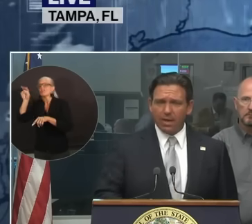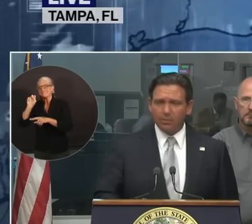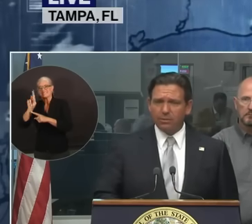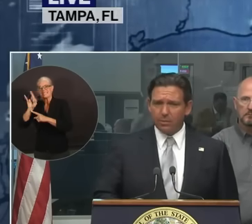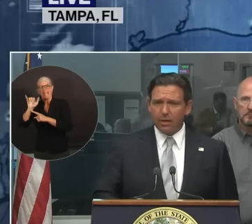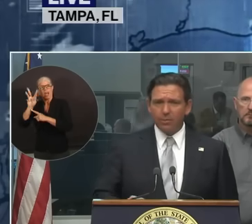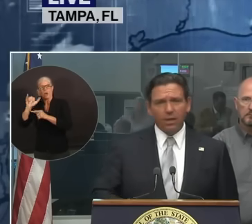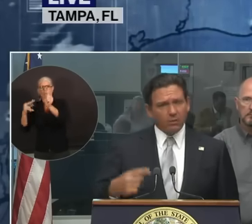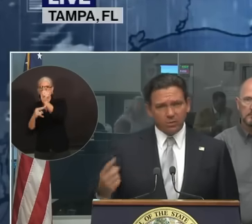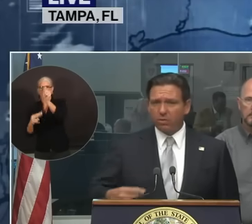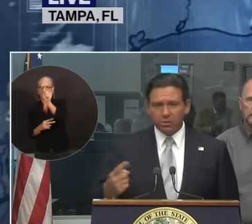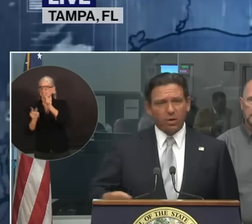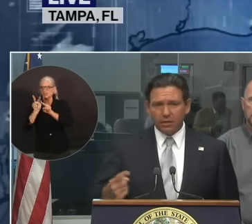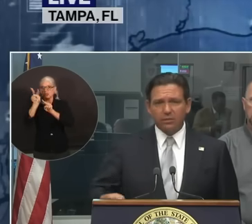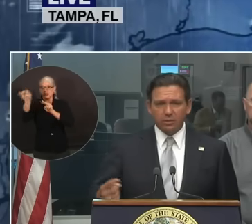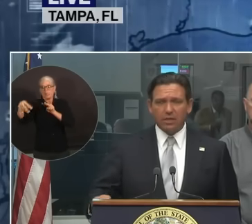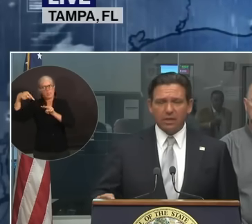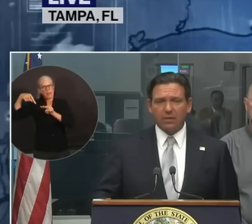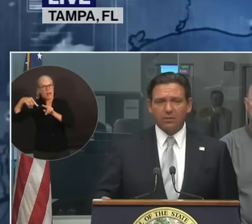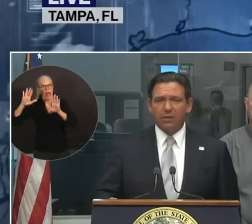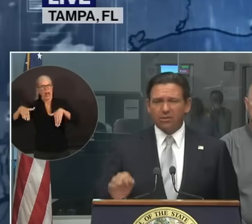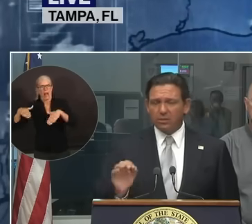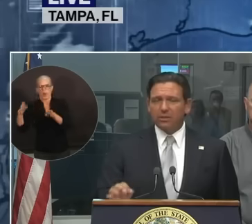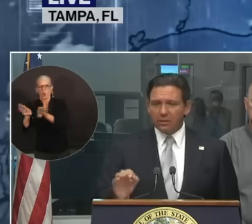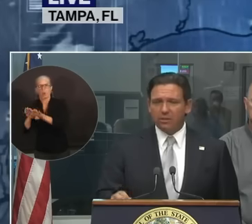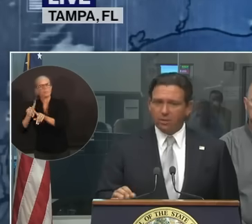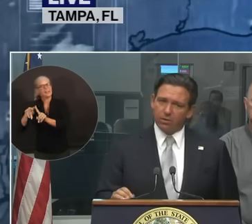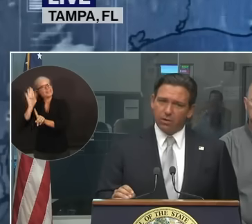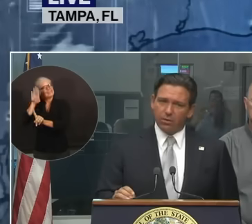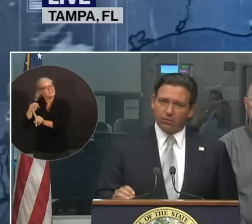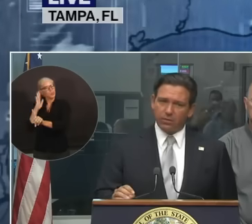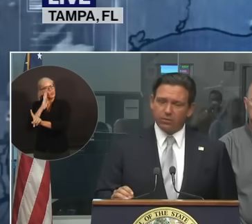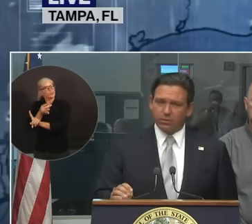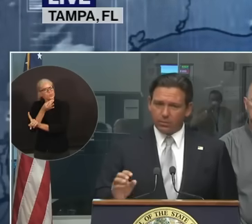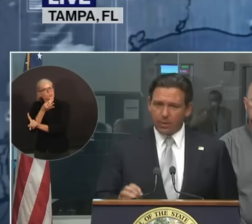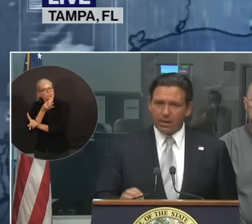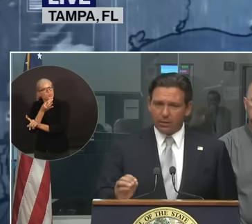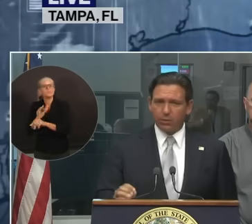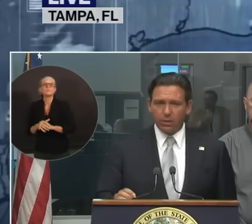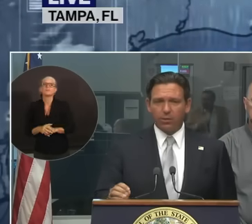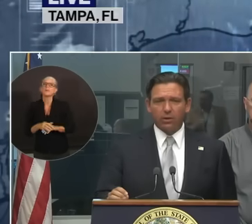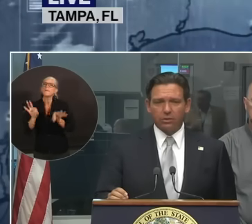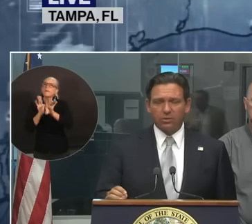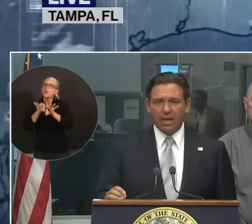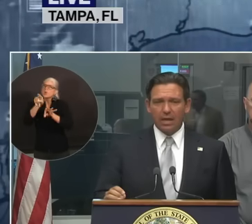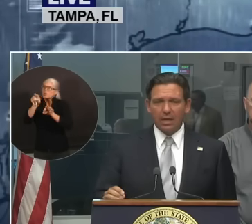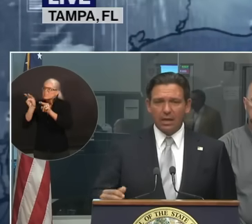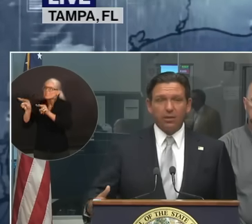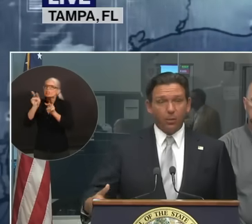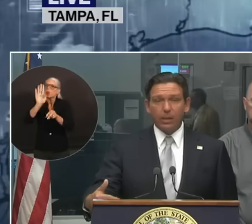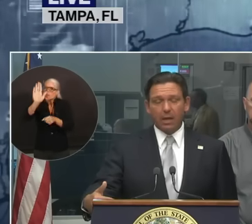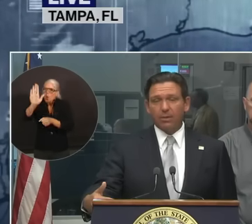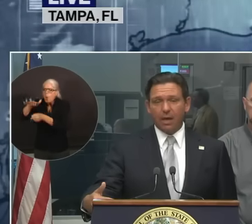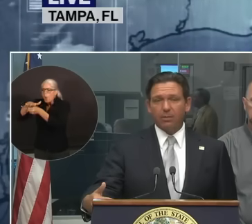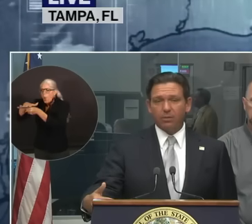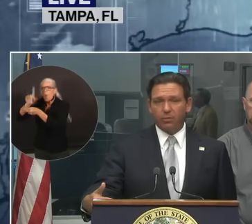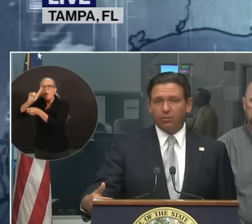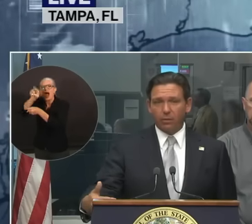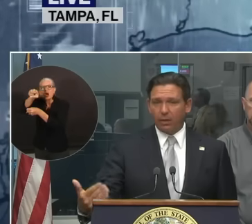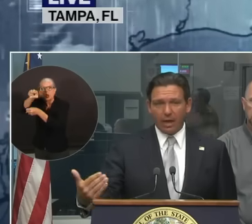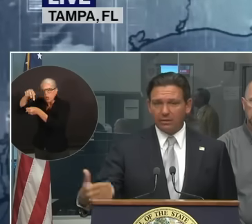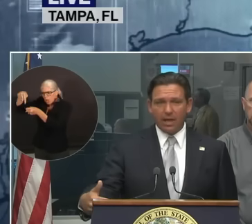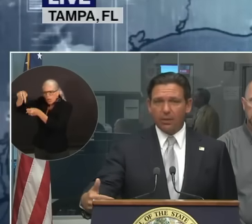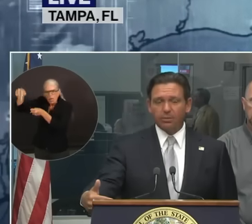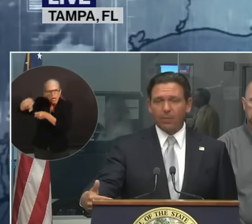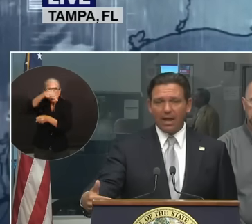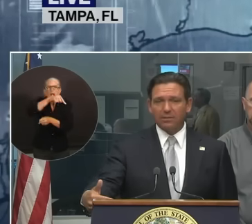but I think that was imminent. So you're starting to see this. So just listen to your local officials, depending on where you are in the state. And there will become a time in North